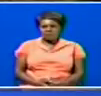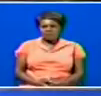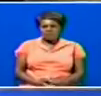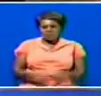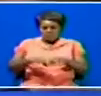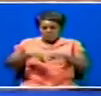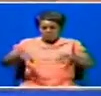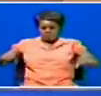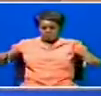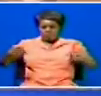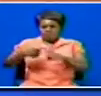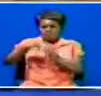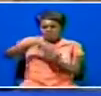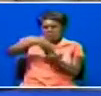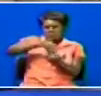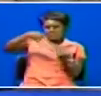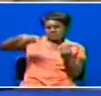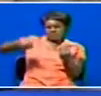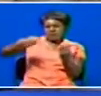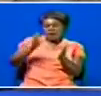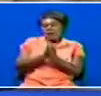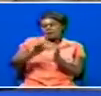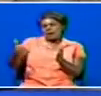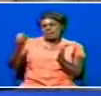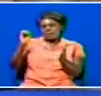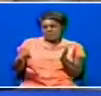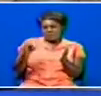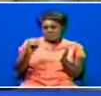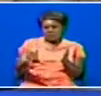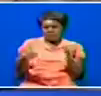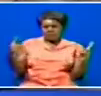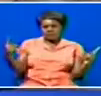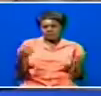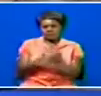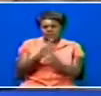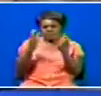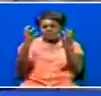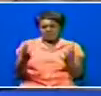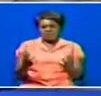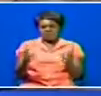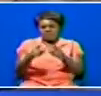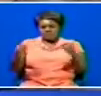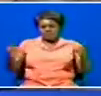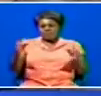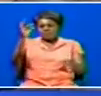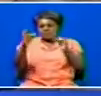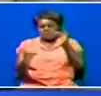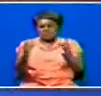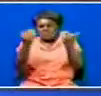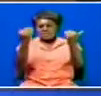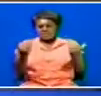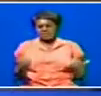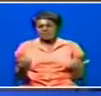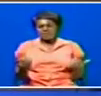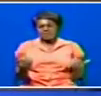Poles made out of plastic bags and other wastes that vary in density and size depending on the need.